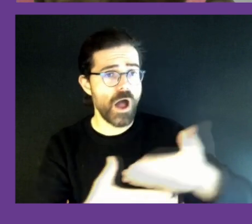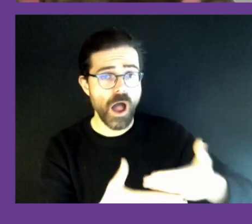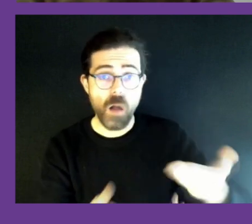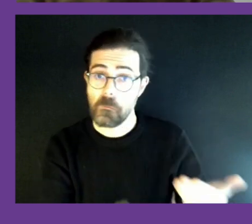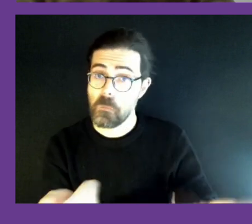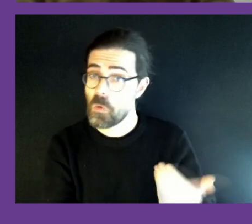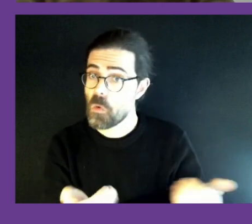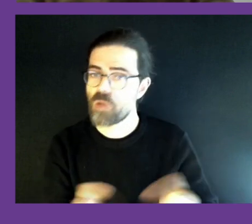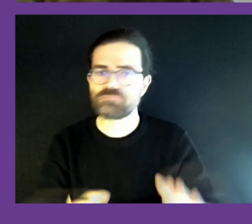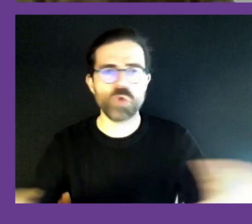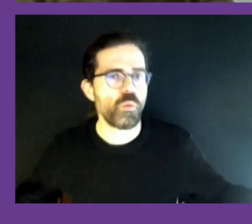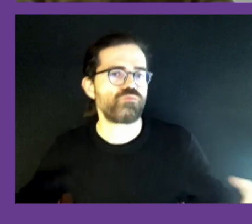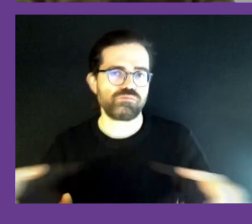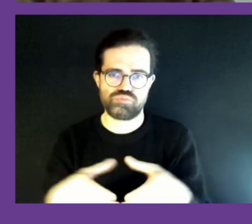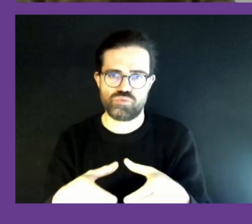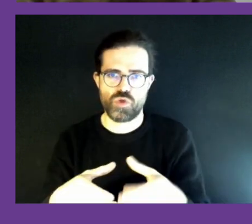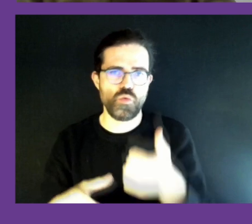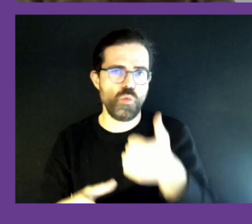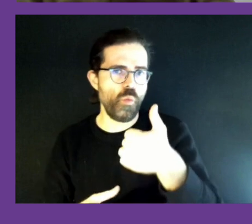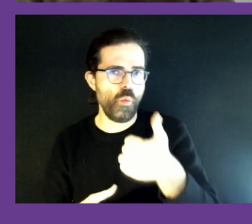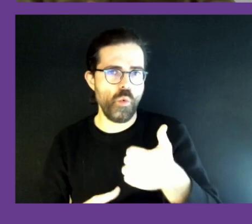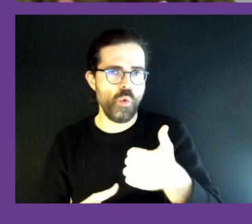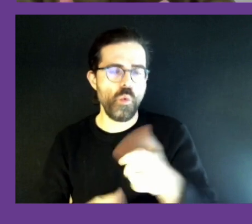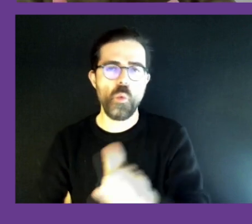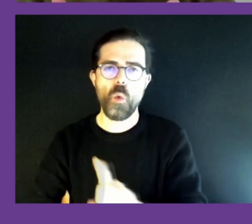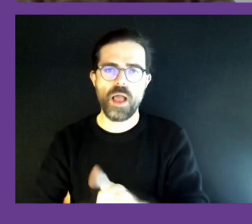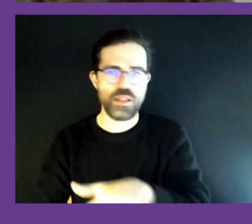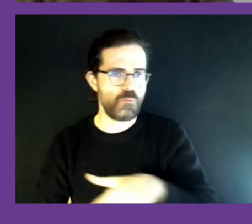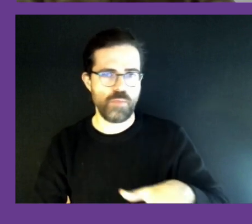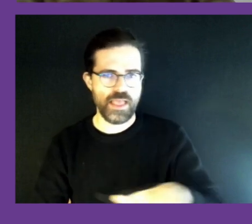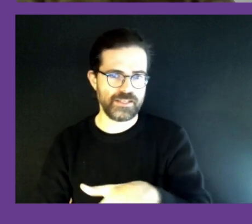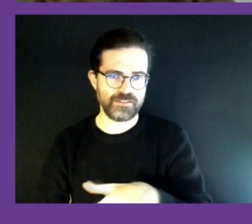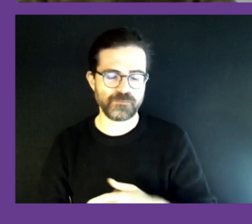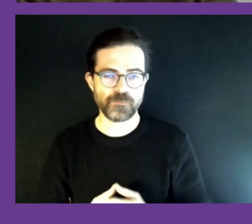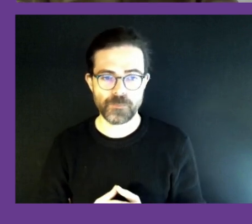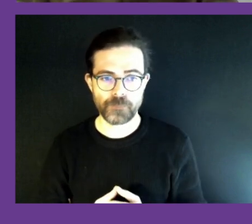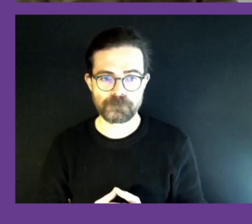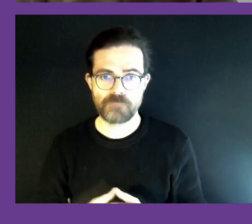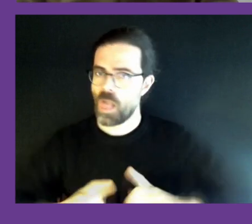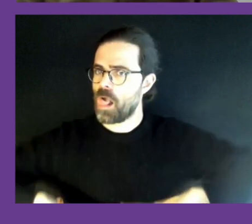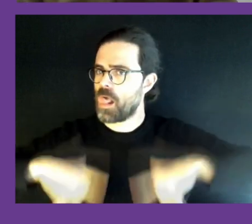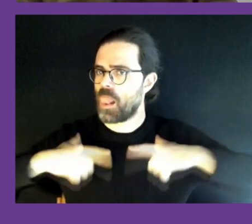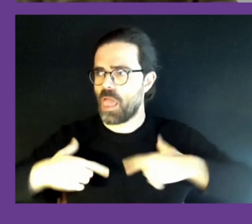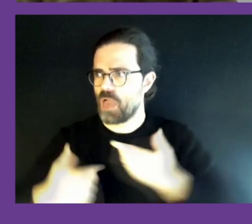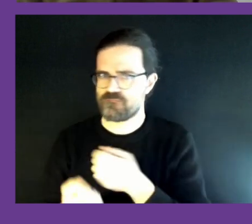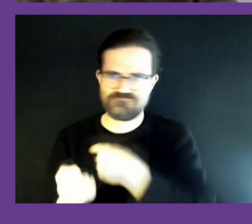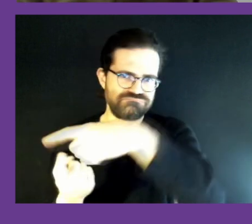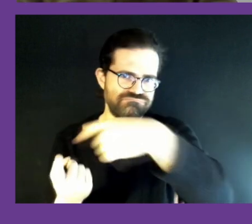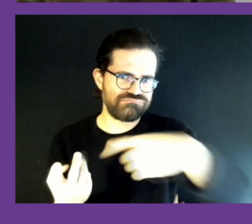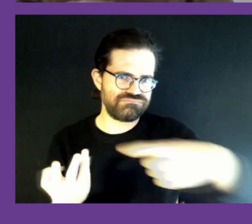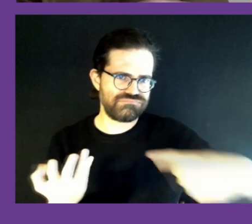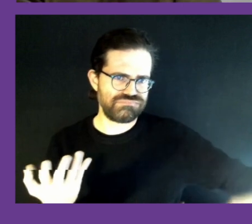making sure that persons with disabilities can enjoy all areas of life on an equal basis with others.